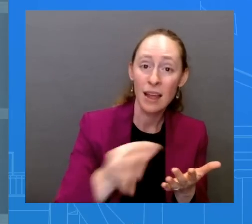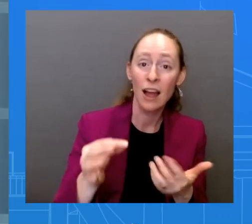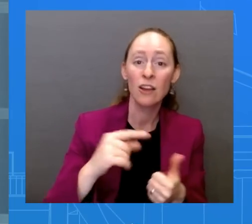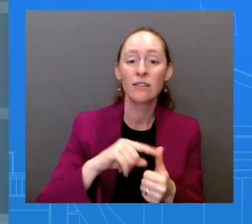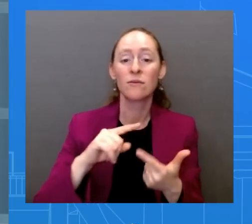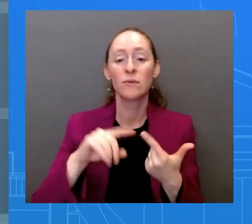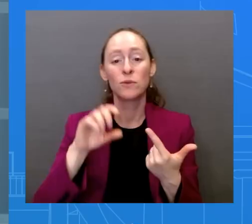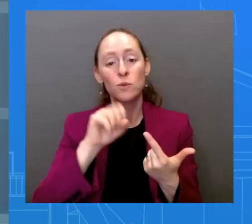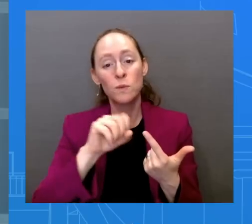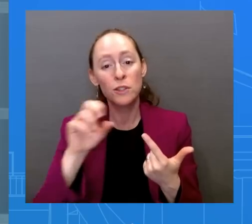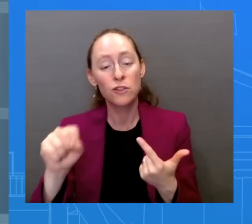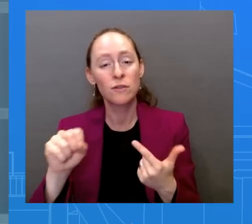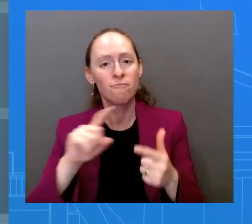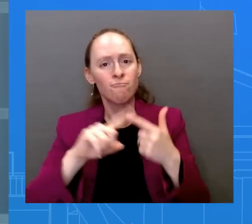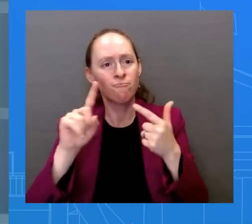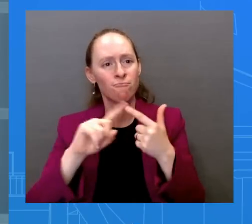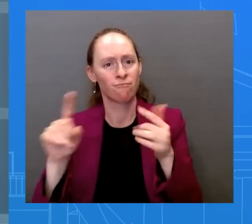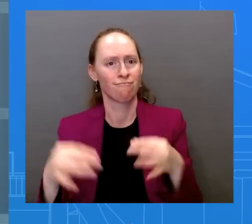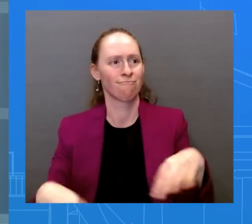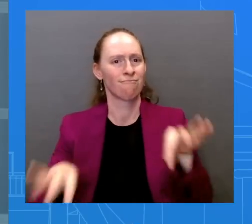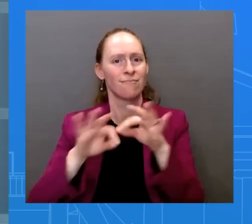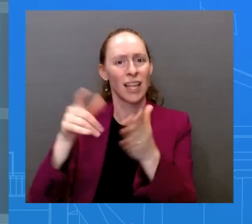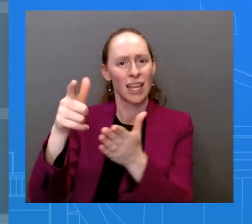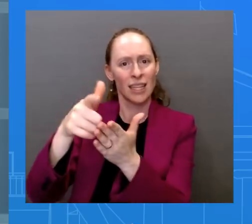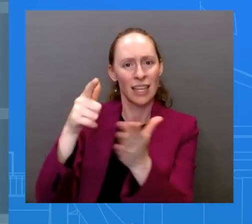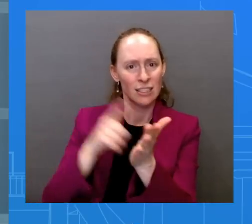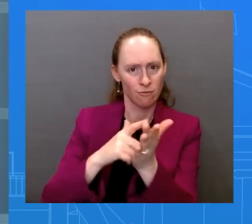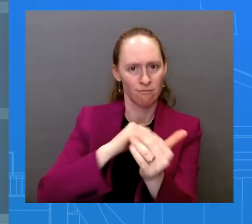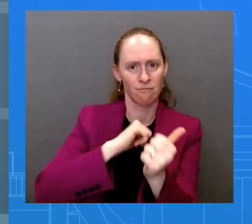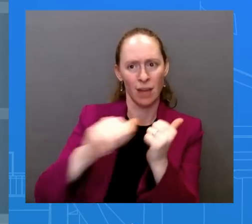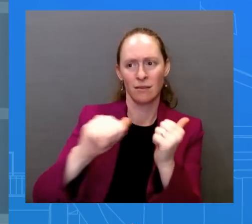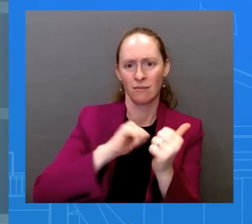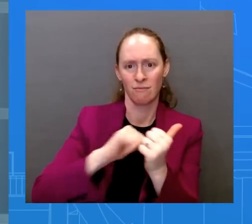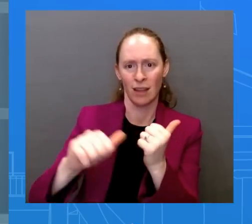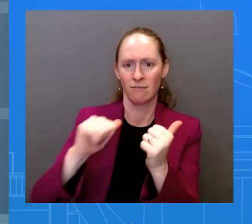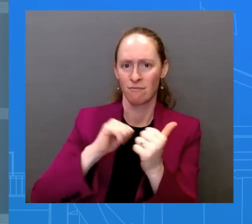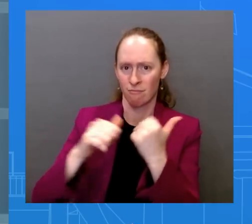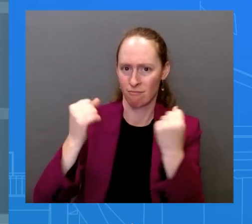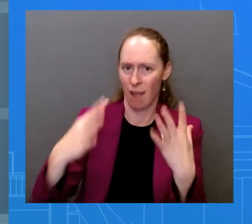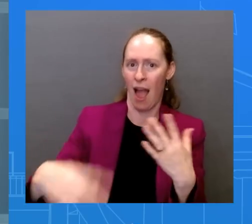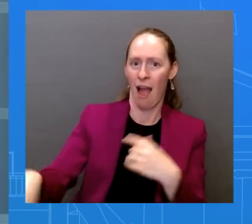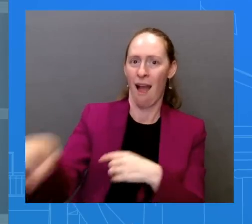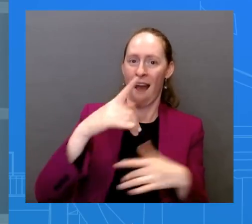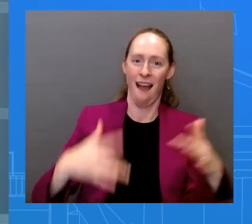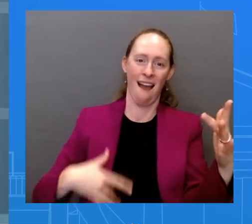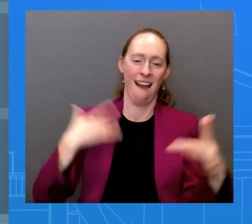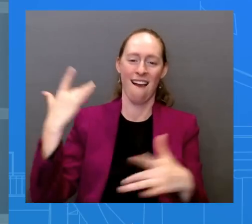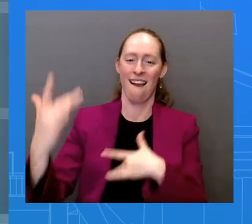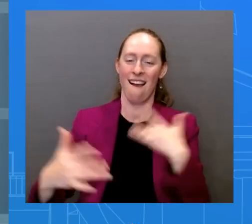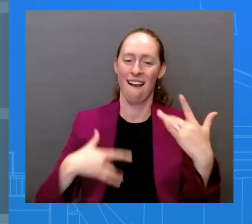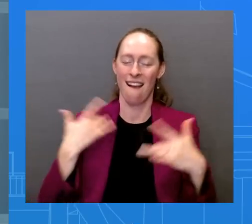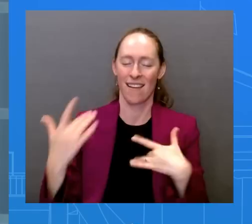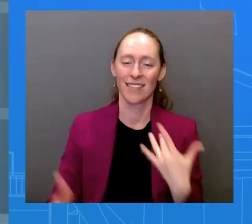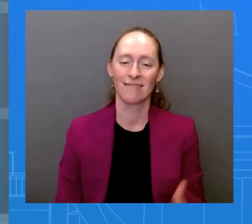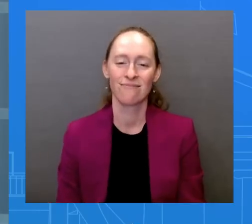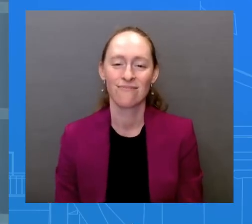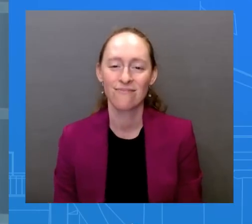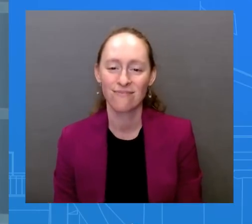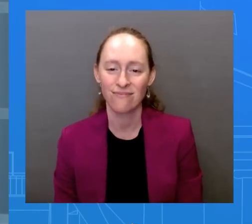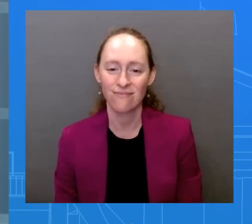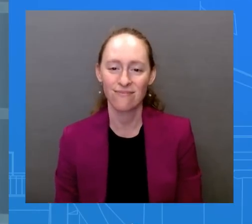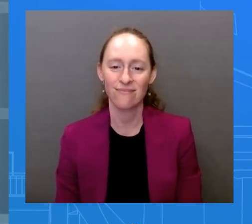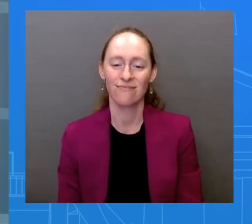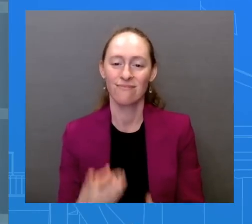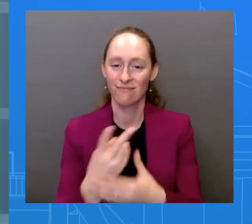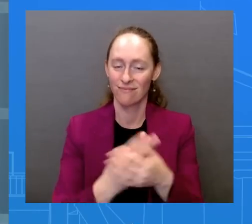they are very popular with the American people, with Republicans and Democrats. And so that is also important to